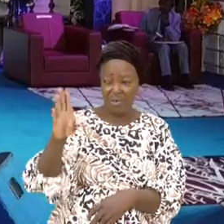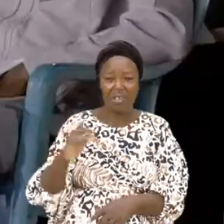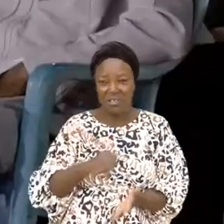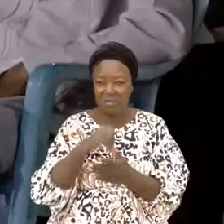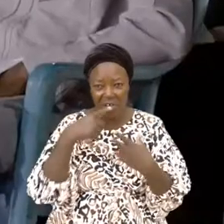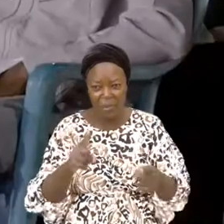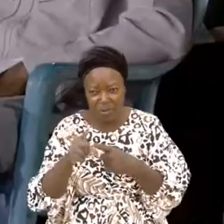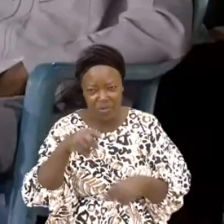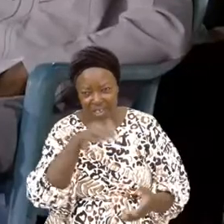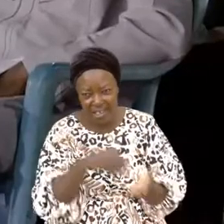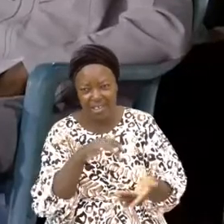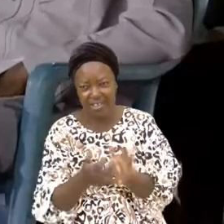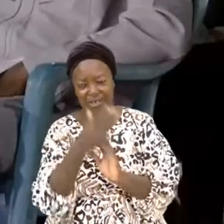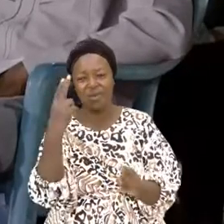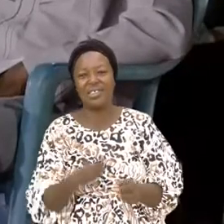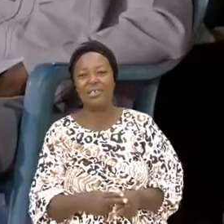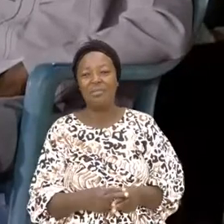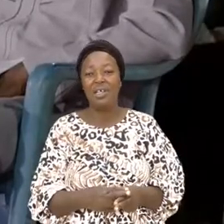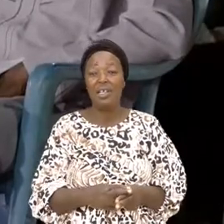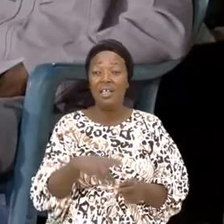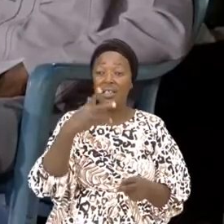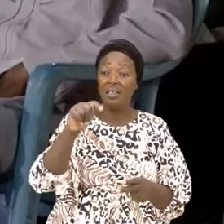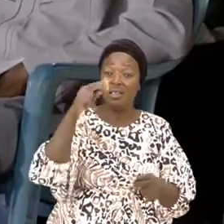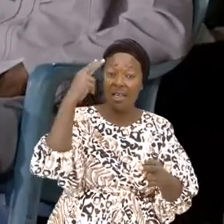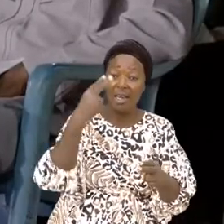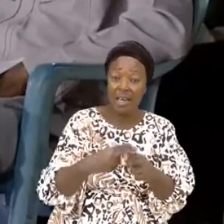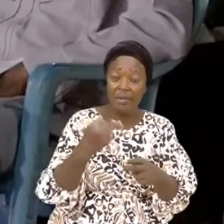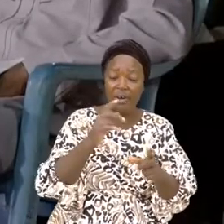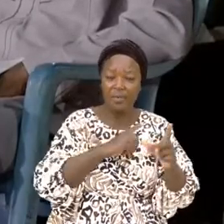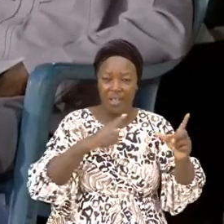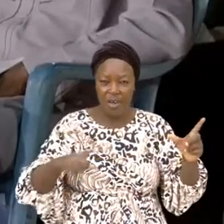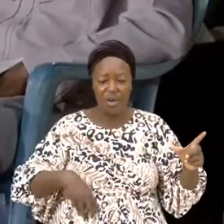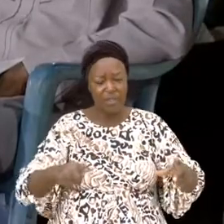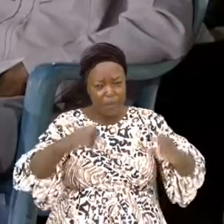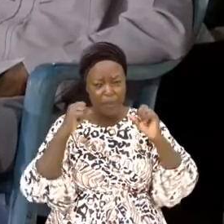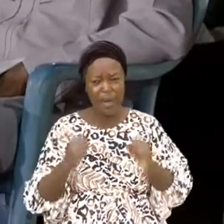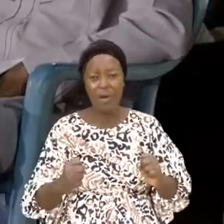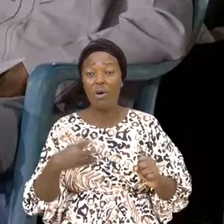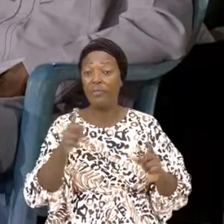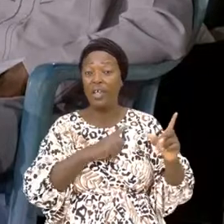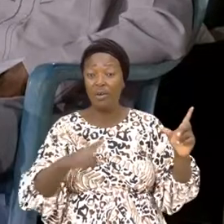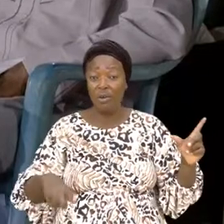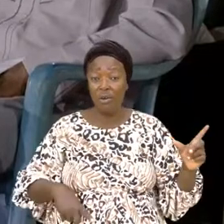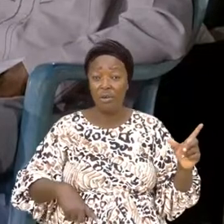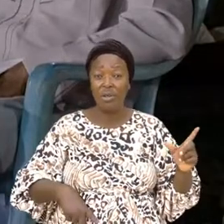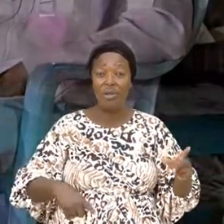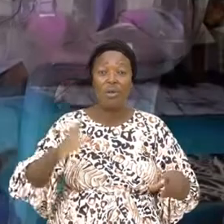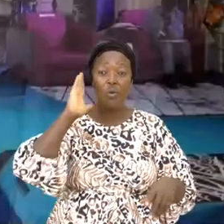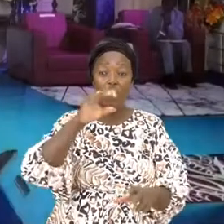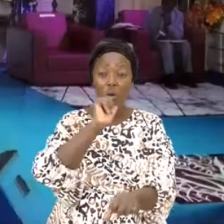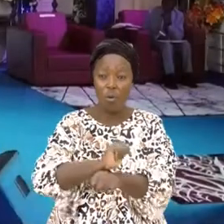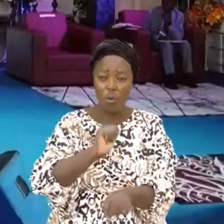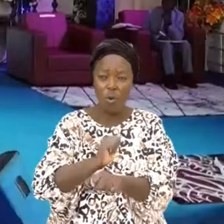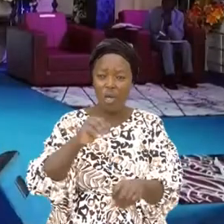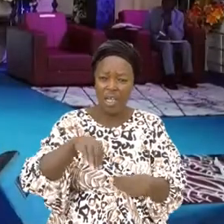again in Jesus' name. The name of the Lord, the power of the Lord will work